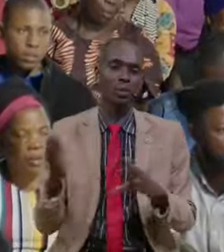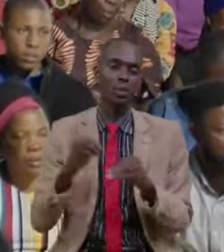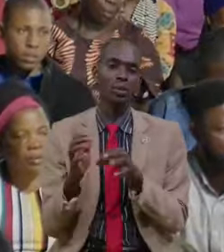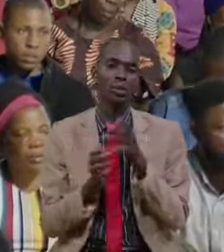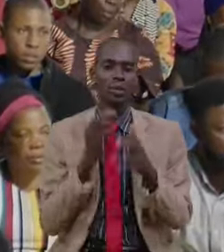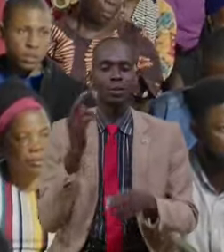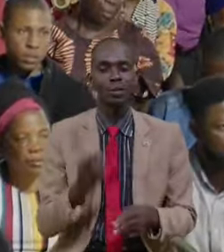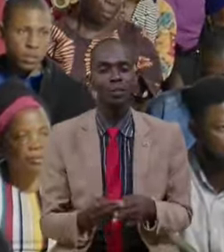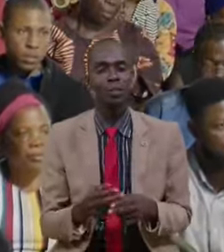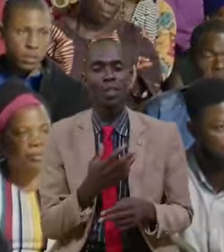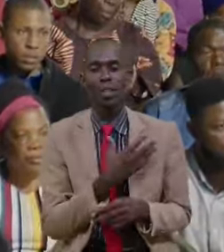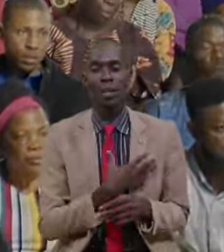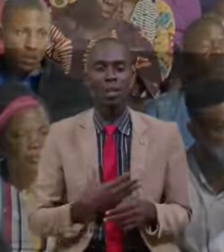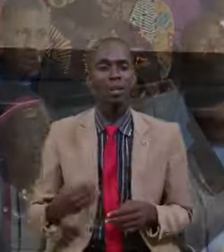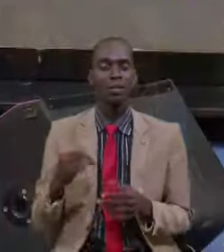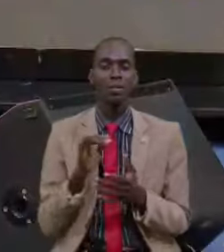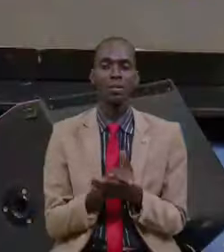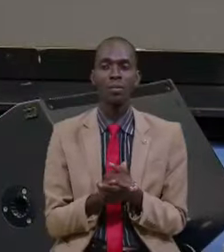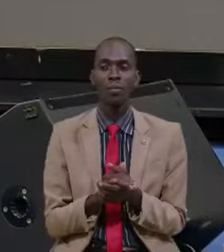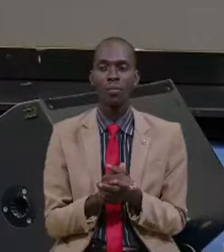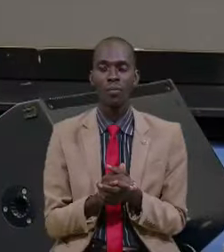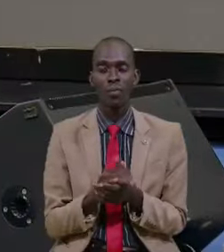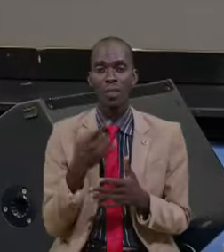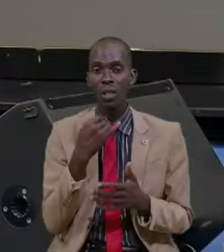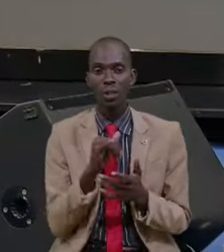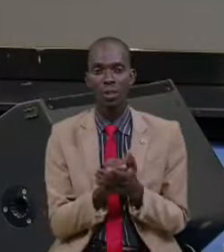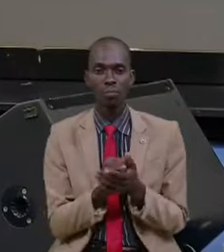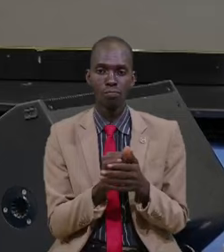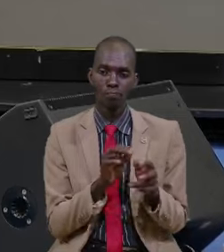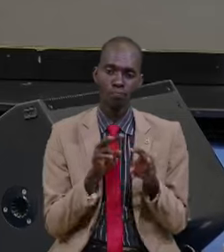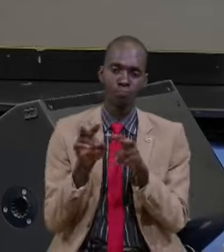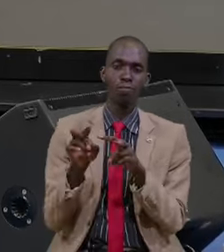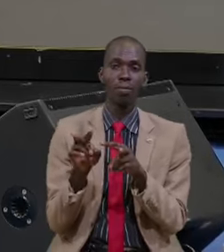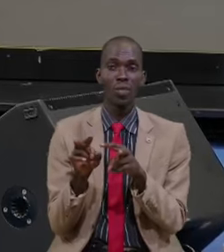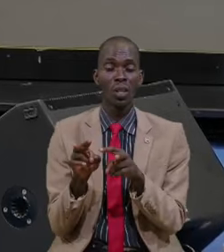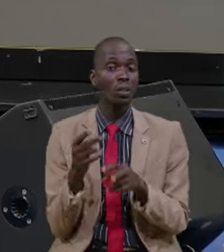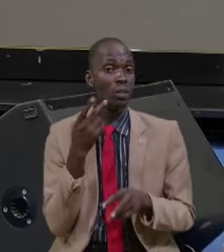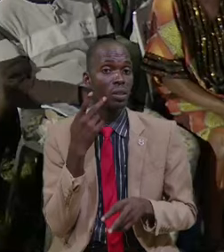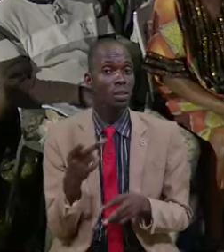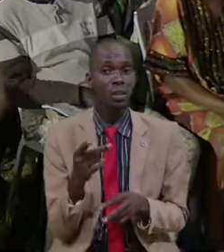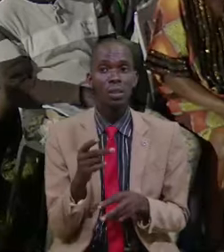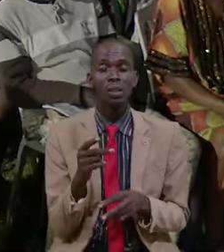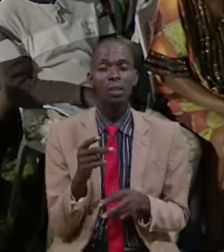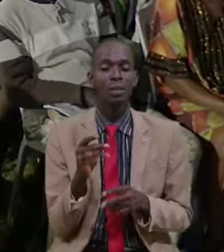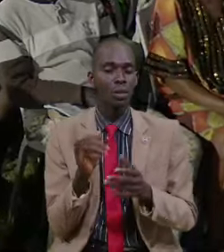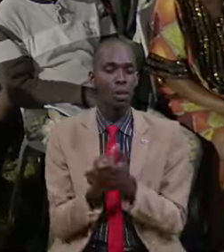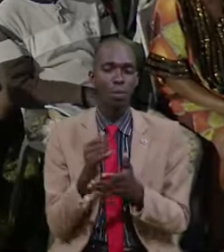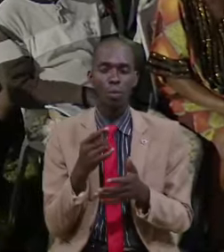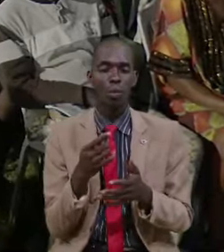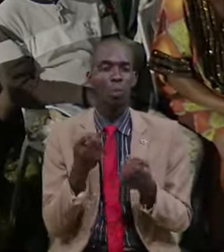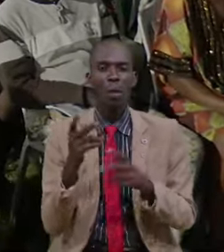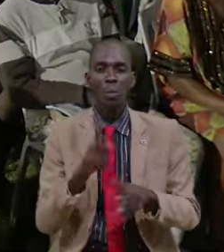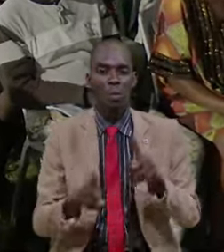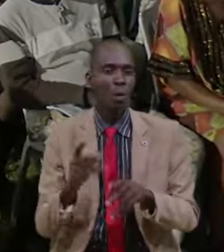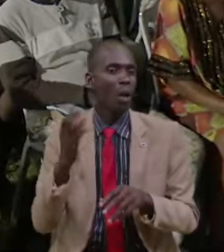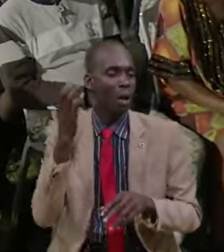it says, behold, look at him. Anybody could have, in fact, that's what they did. Many people heard